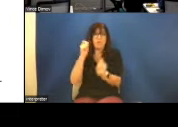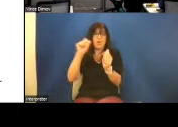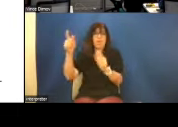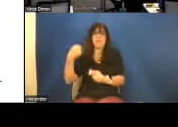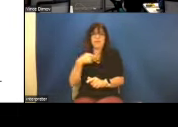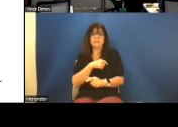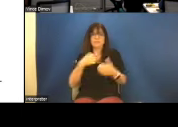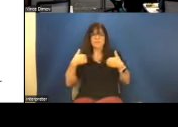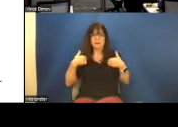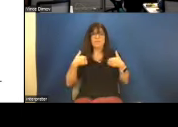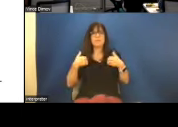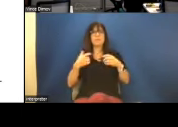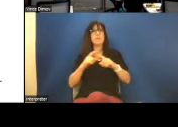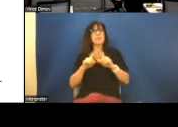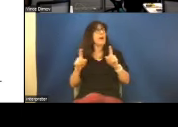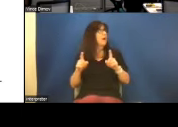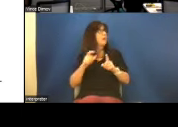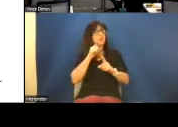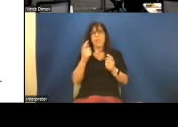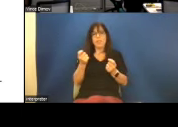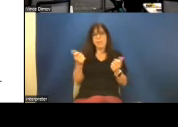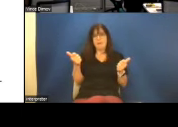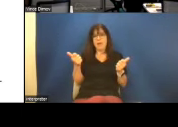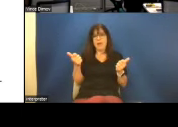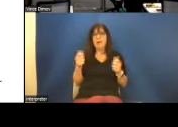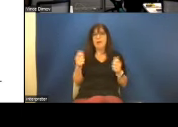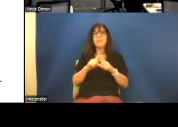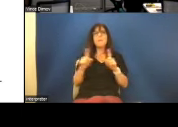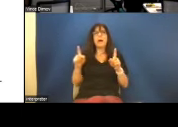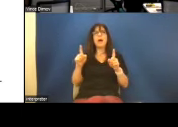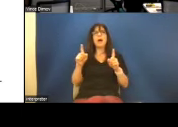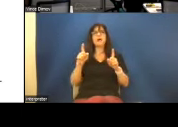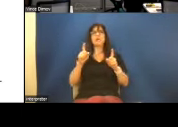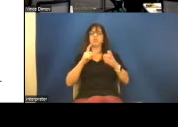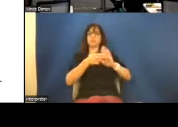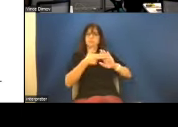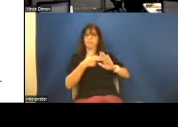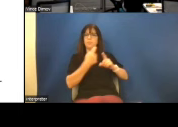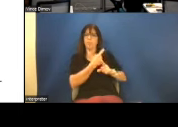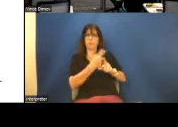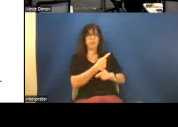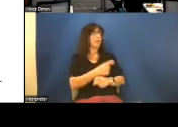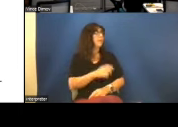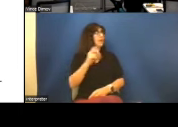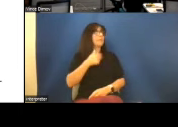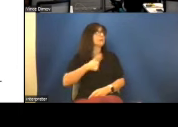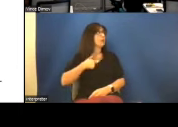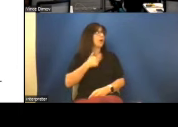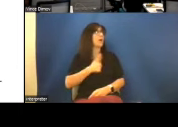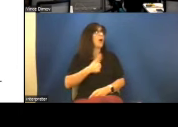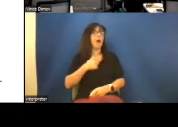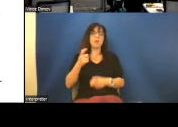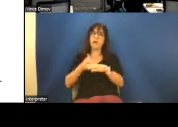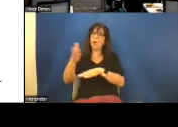us to have. So don't eliminate it, but just characterize it appropriately. Okay, I'm sorry, I now